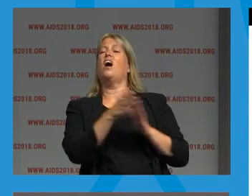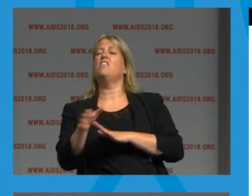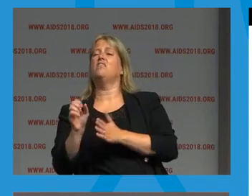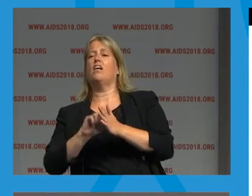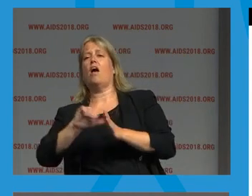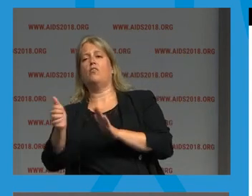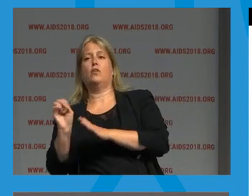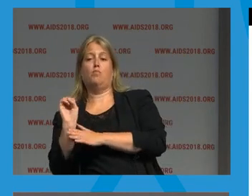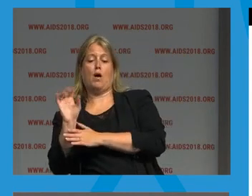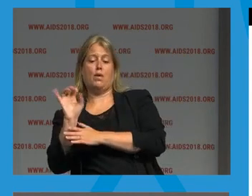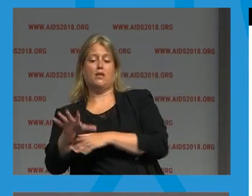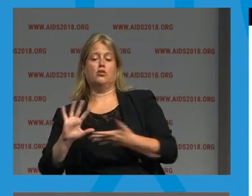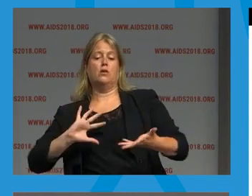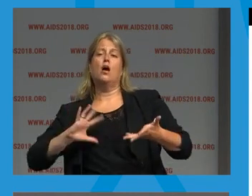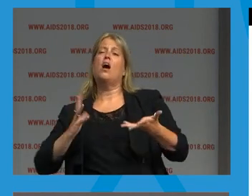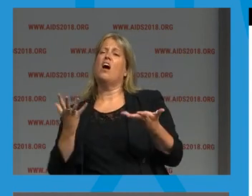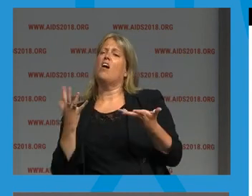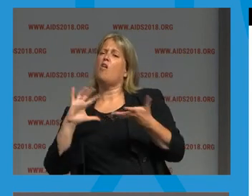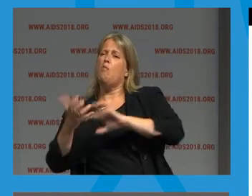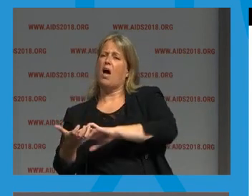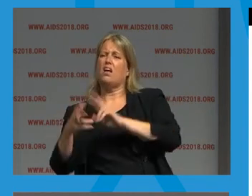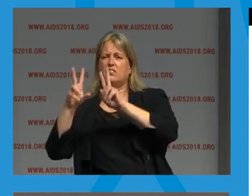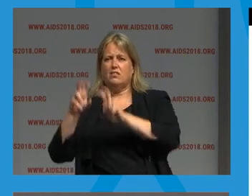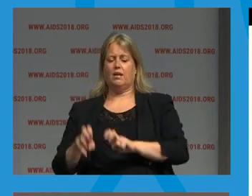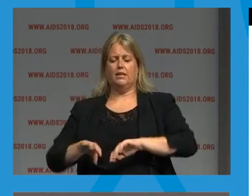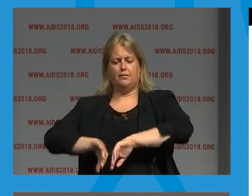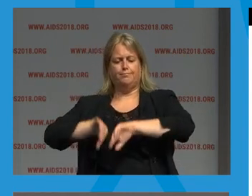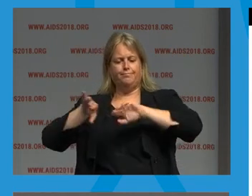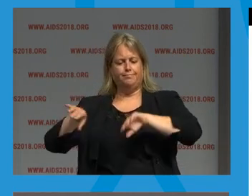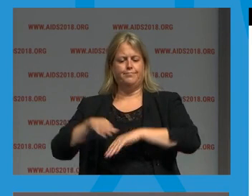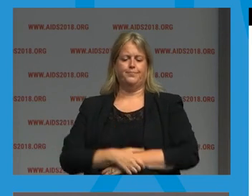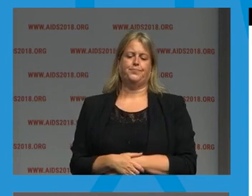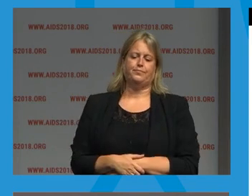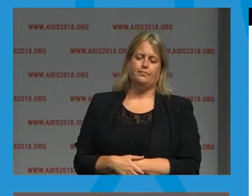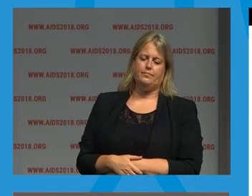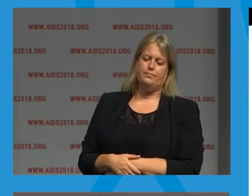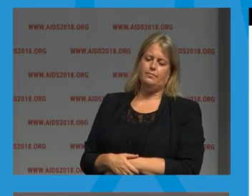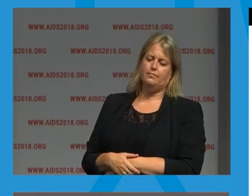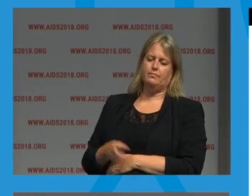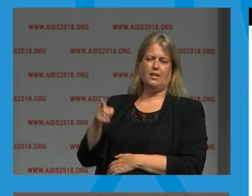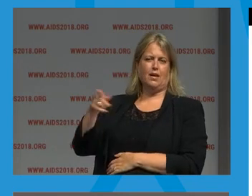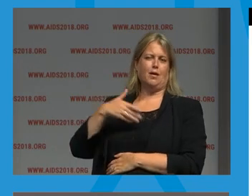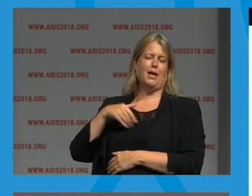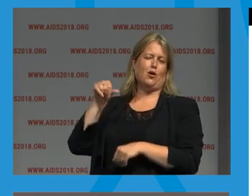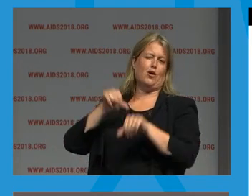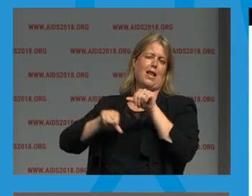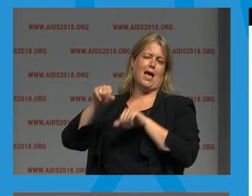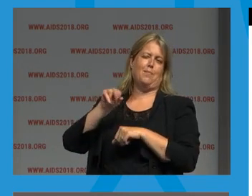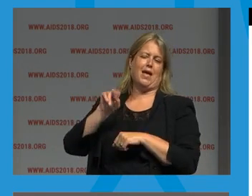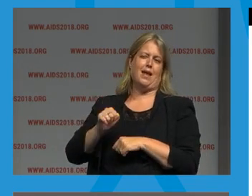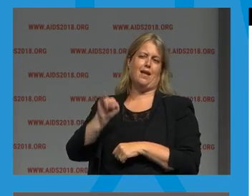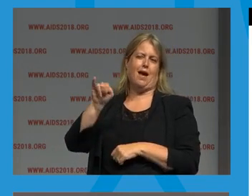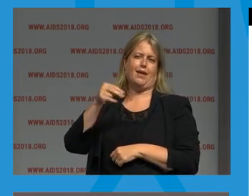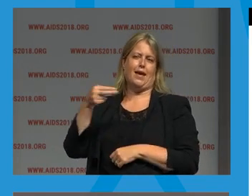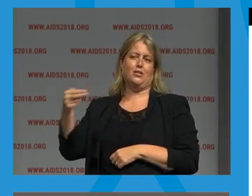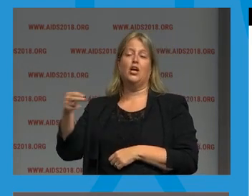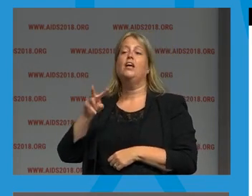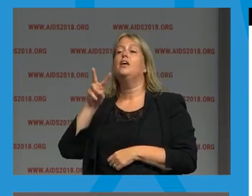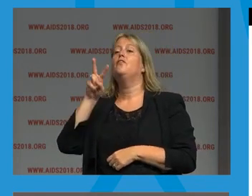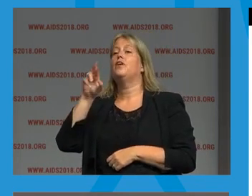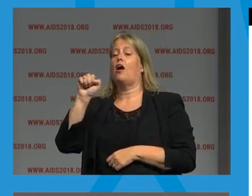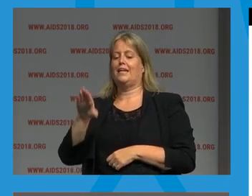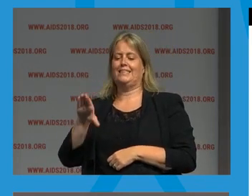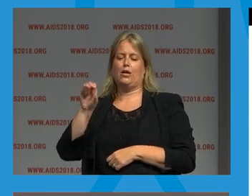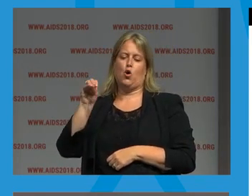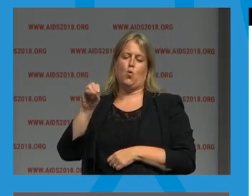was combined studies done separately from Pablo Tabas's lab and my own lab at NIH using